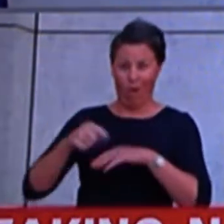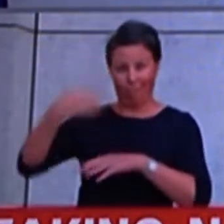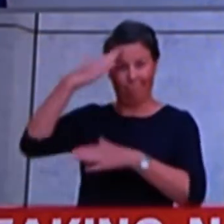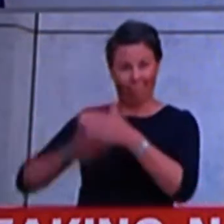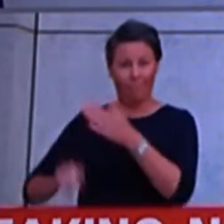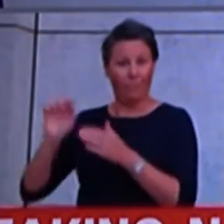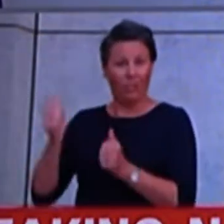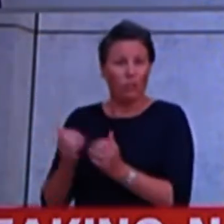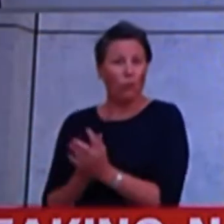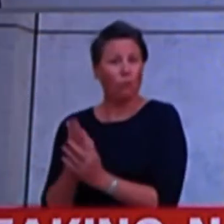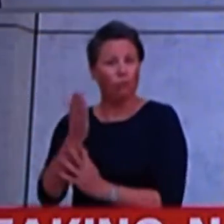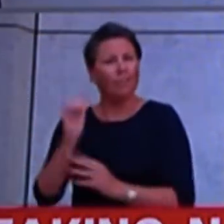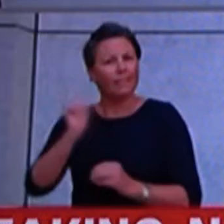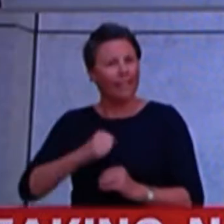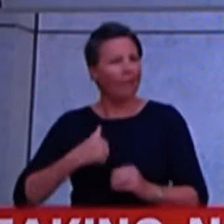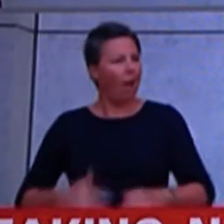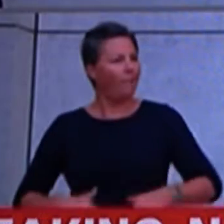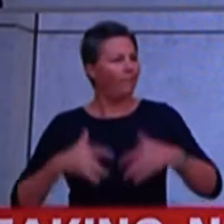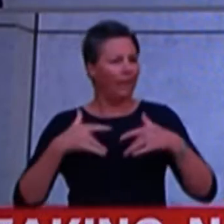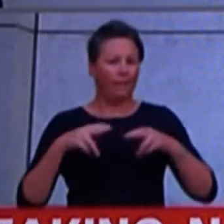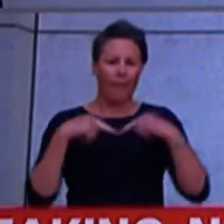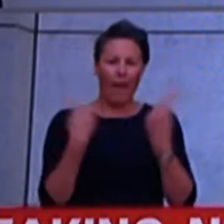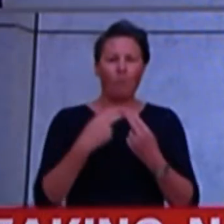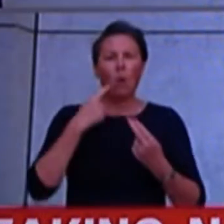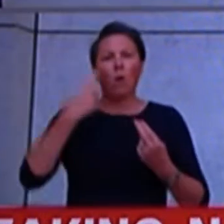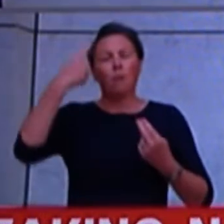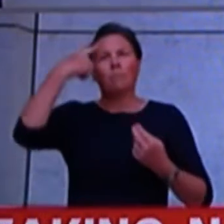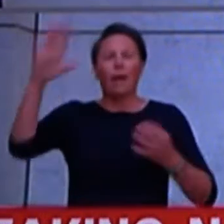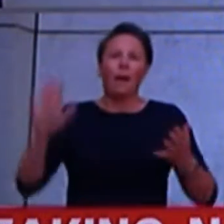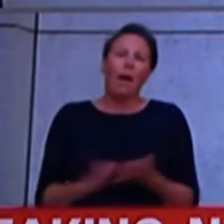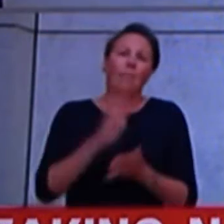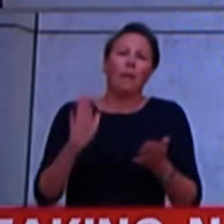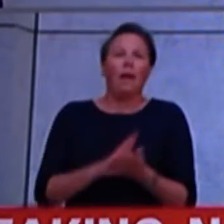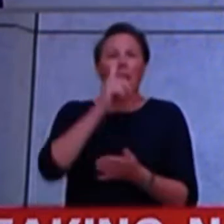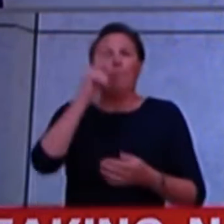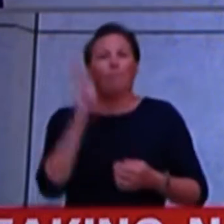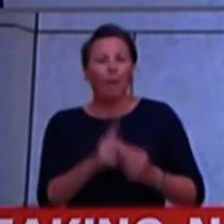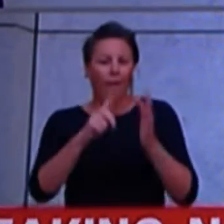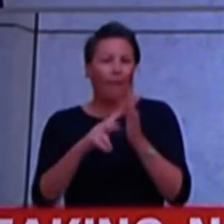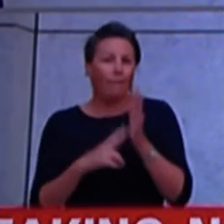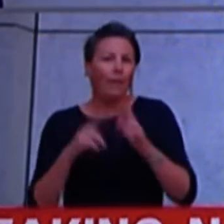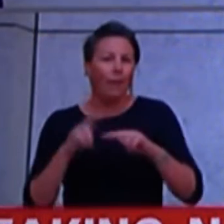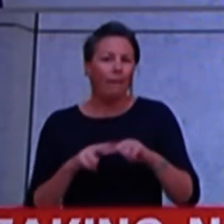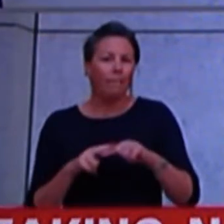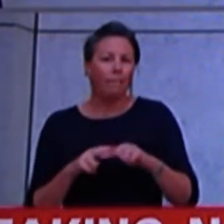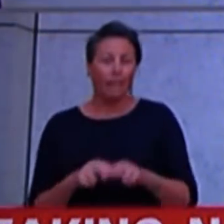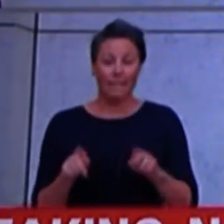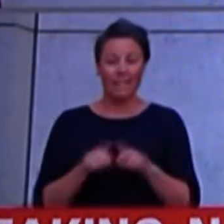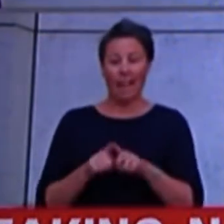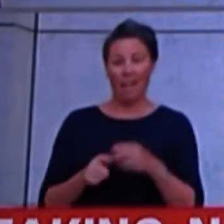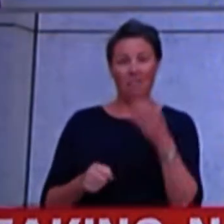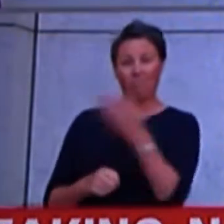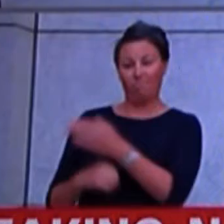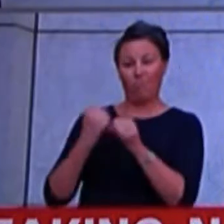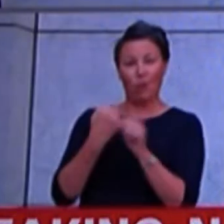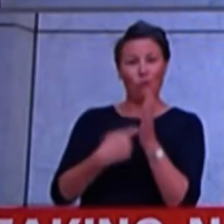I certainly hope that it would provide them with some of that comfort. And I hope it more broadly is a message, as Greg was saying,